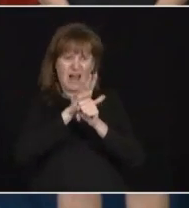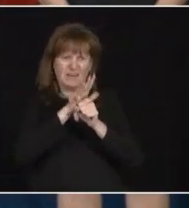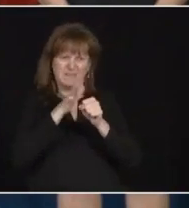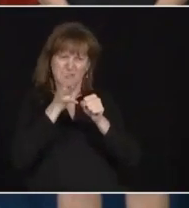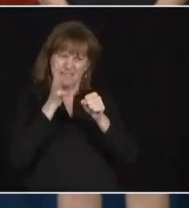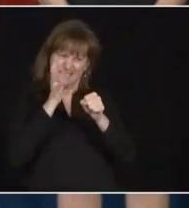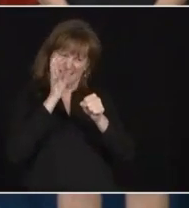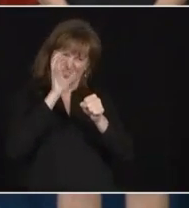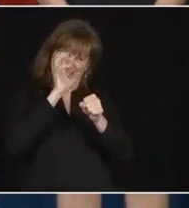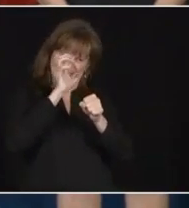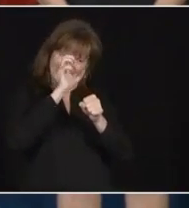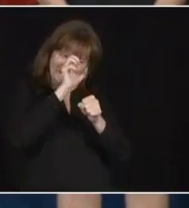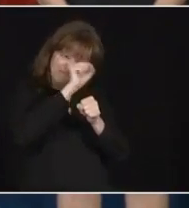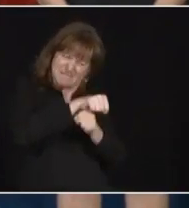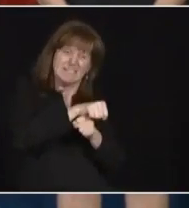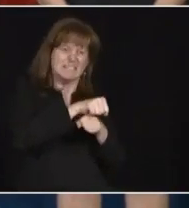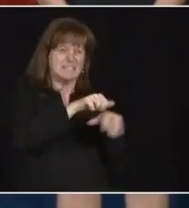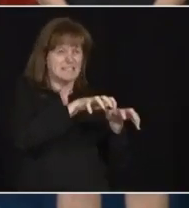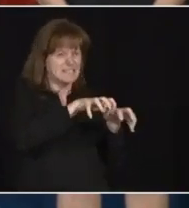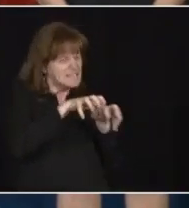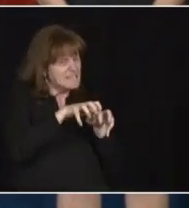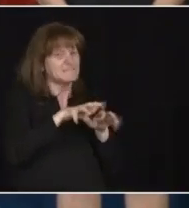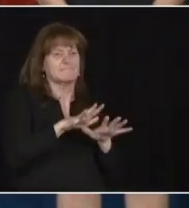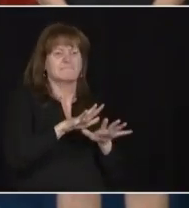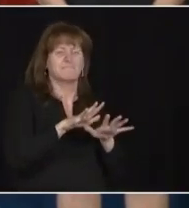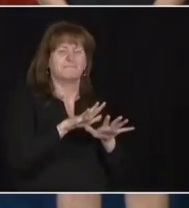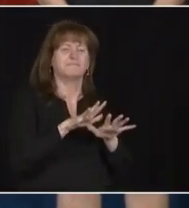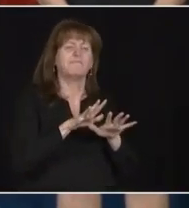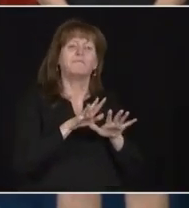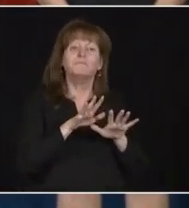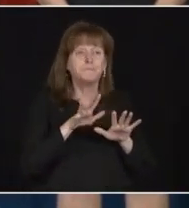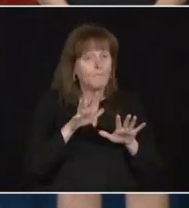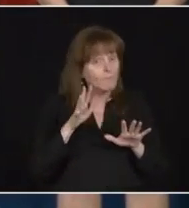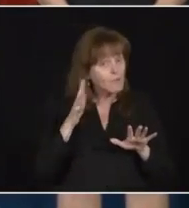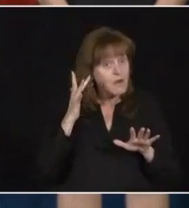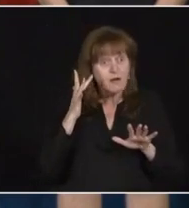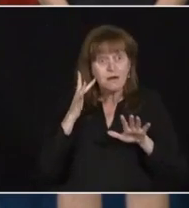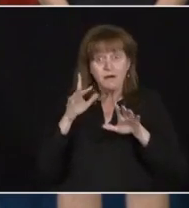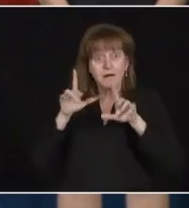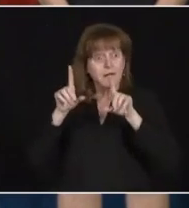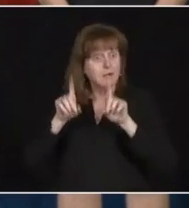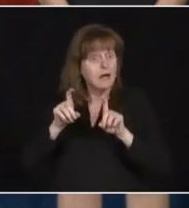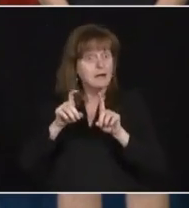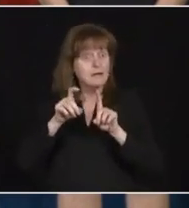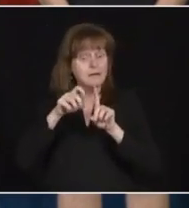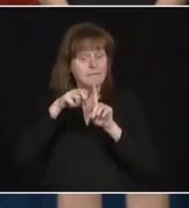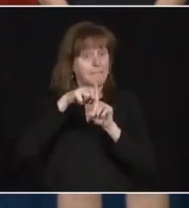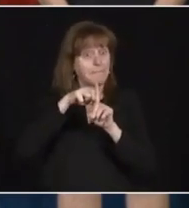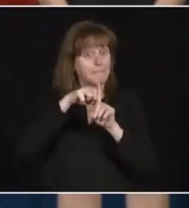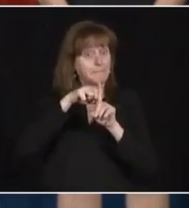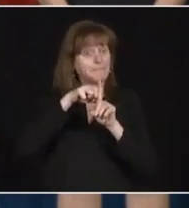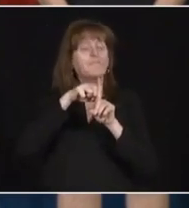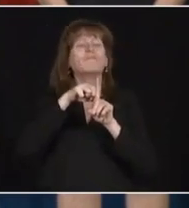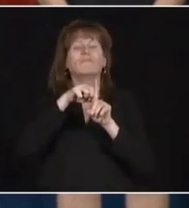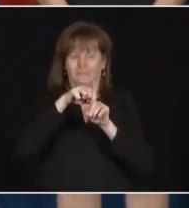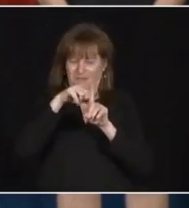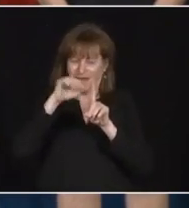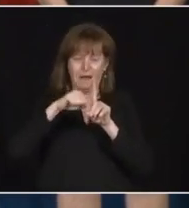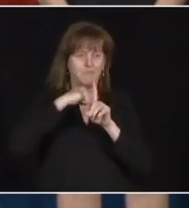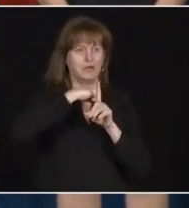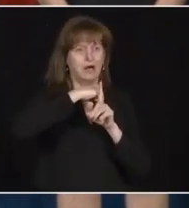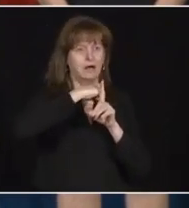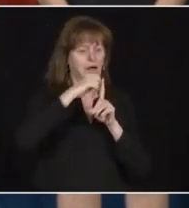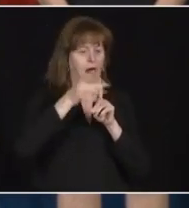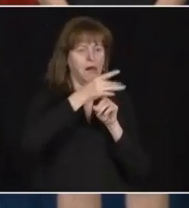Because the sooner we can detect COVID-19, the sooner we can stop the spread and protect others from